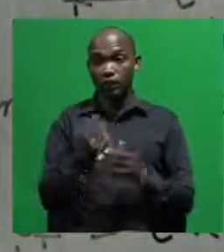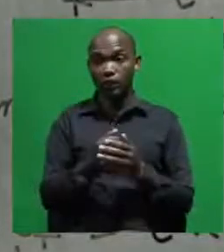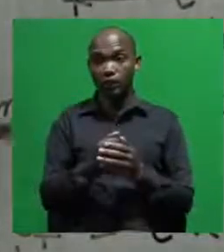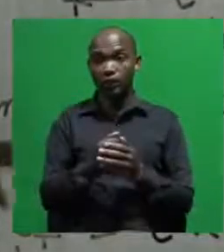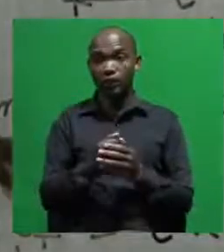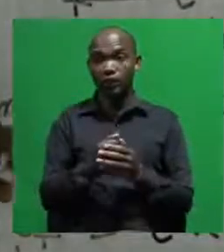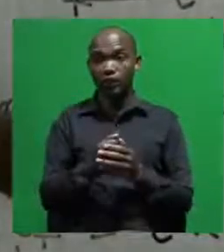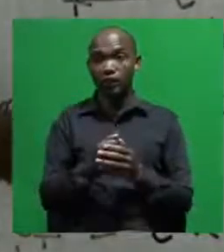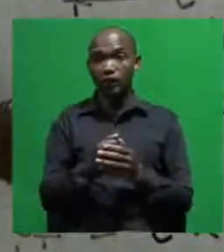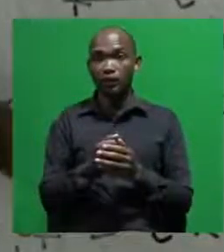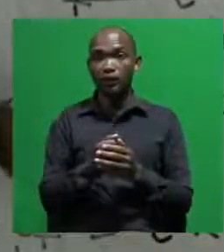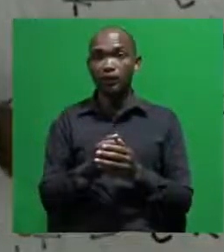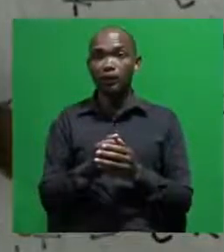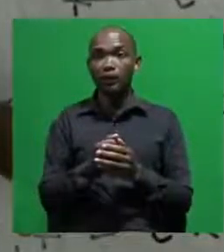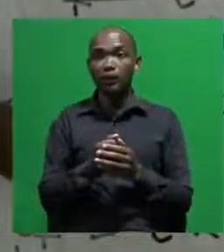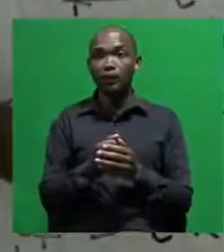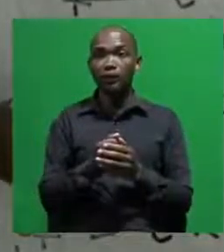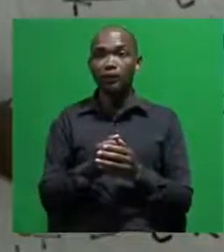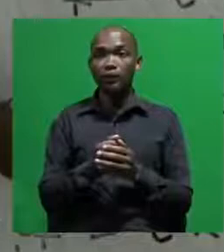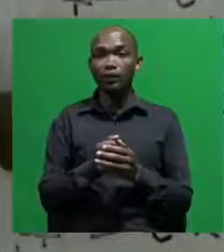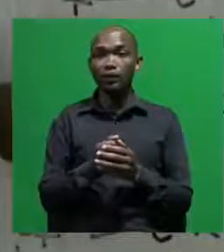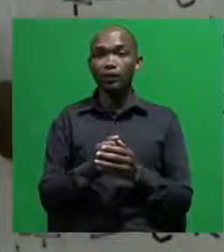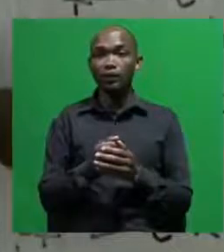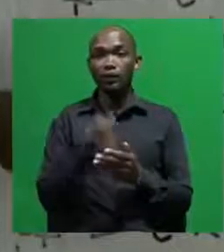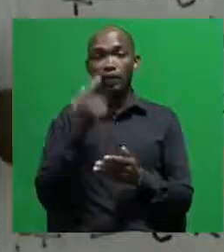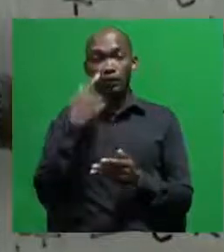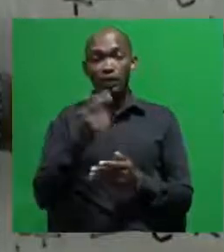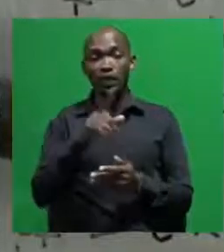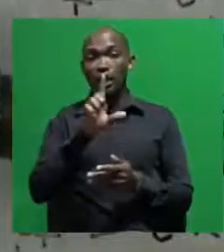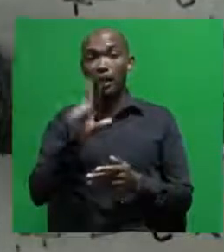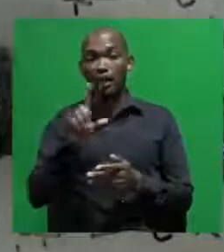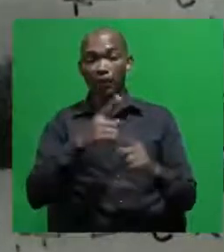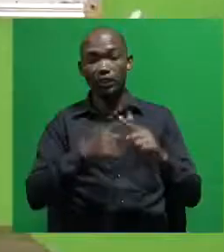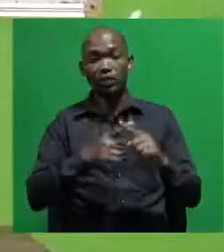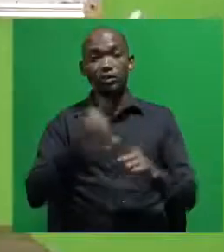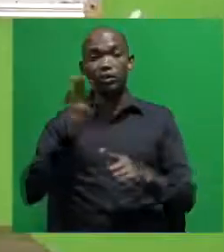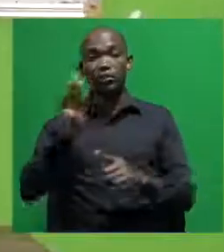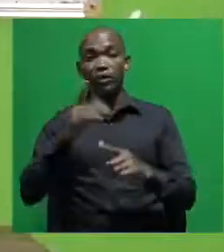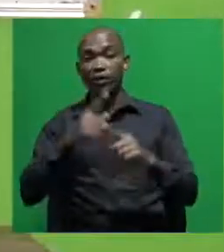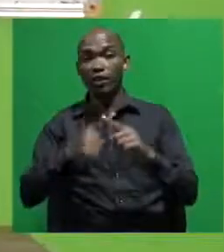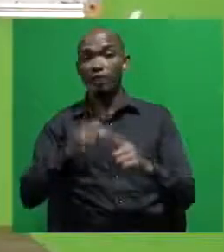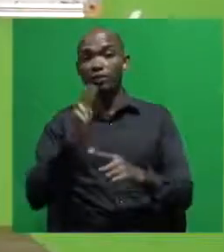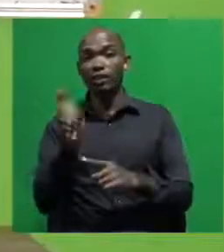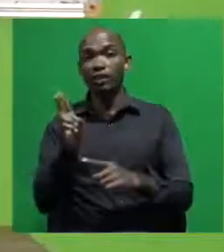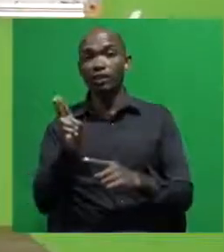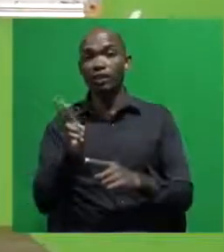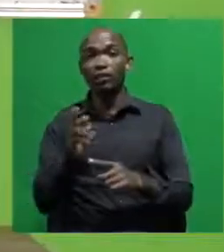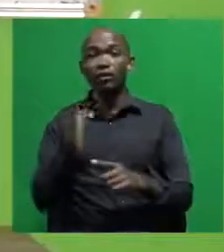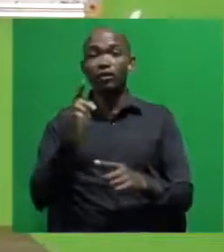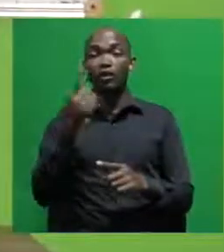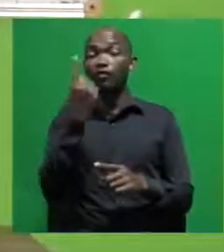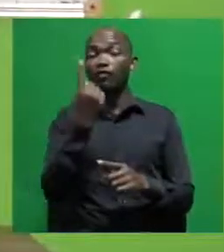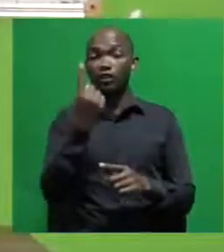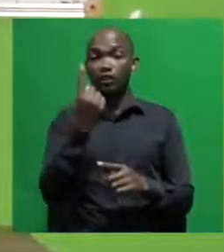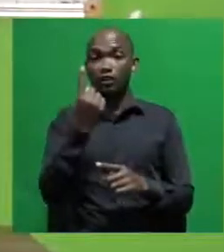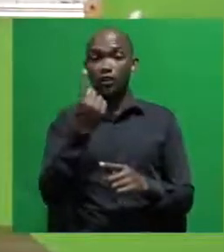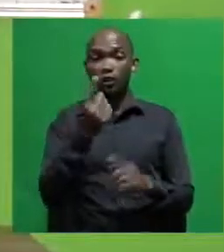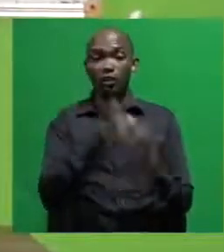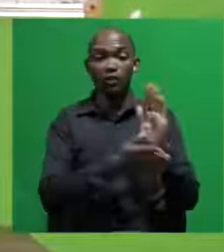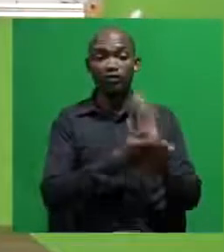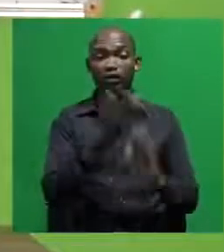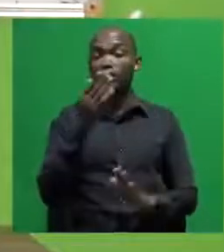here, the dimension for the rectangular object, we have length times breadth times height. It means that the first